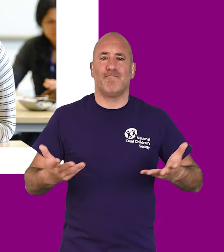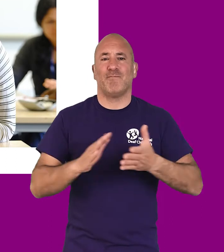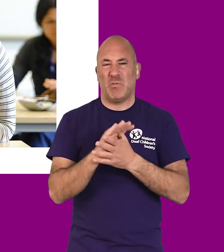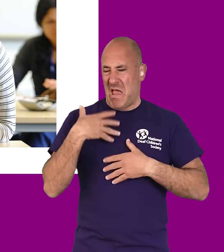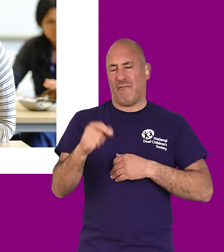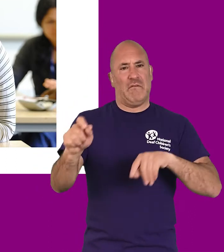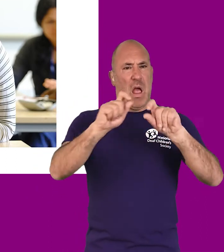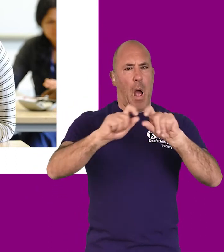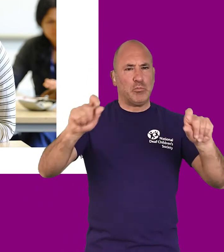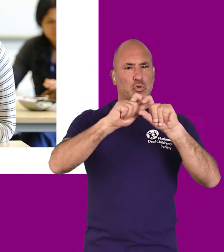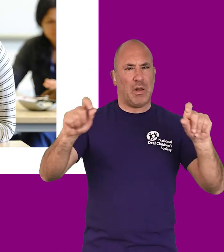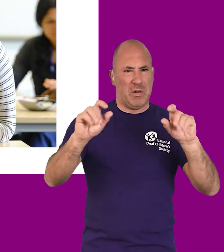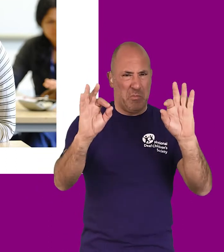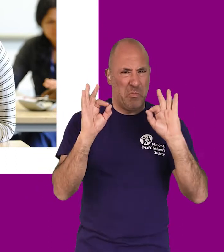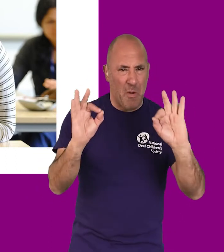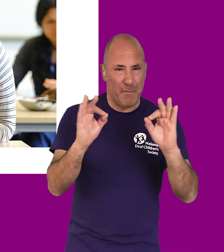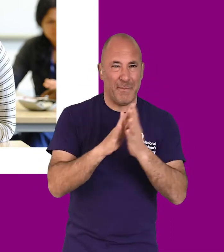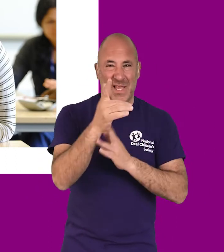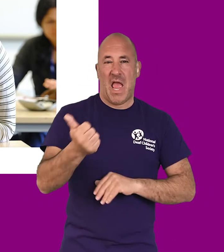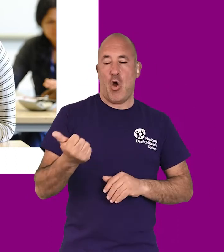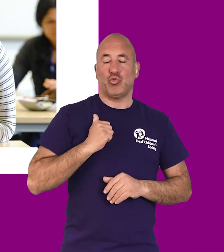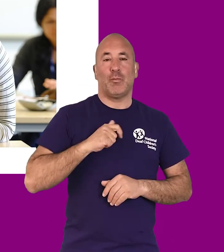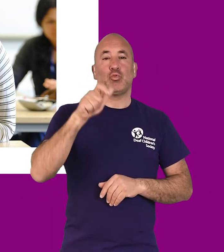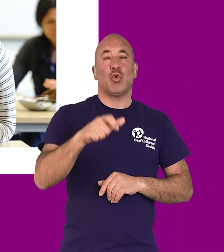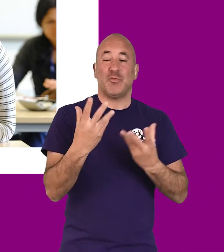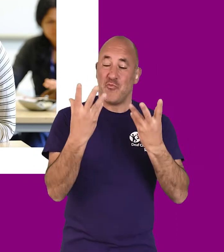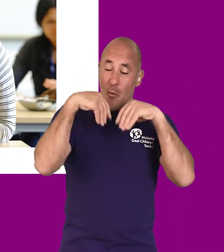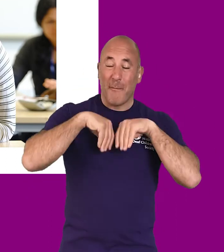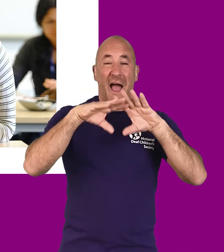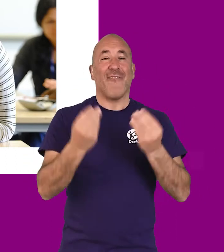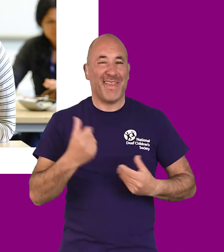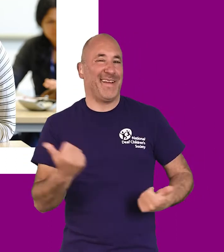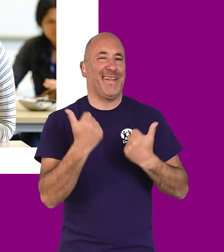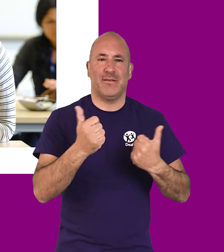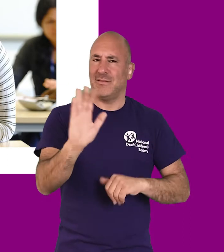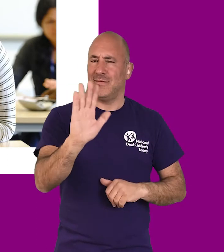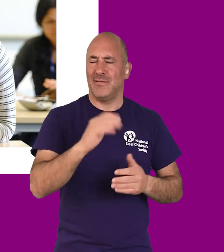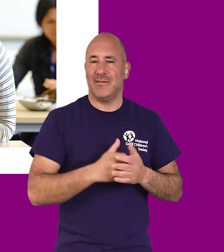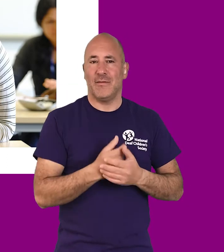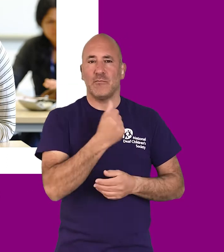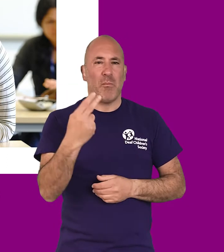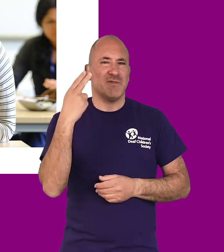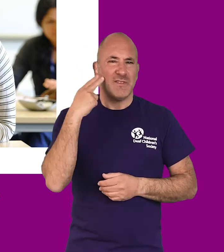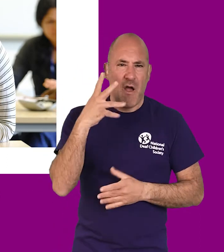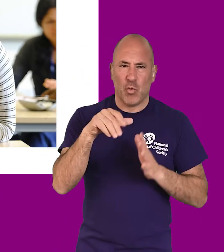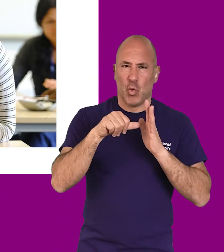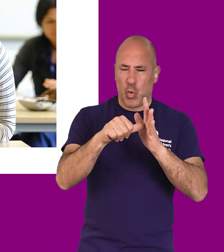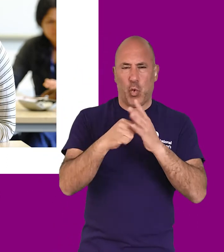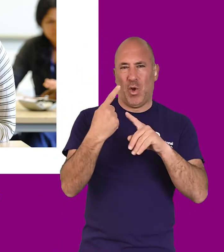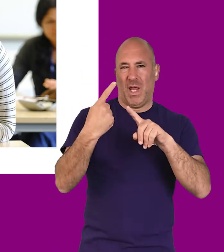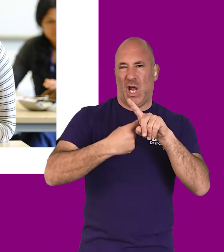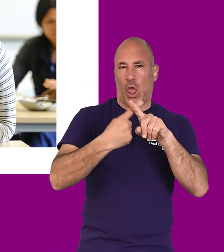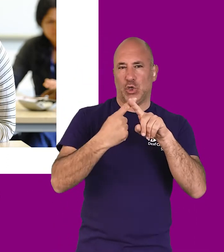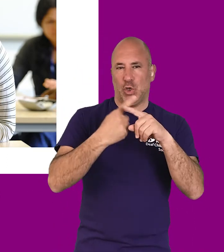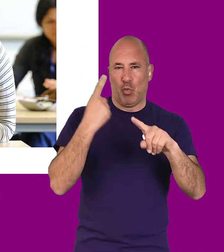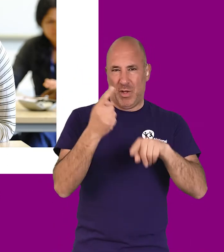Now, just because something is well captioned, you should not assume that the student has processed everything. Some deaf learners will find it